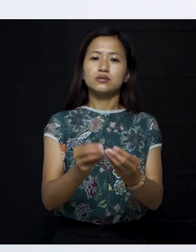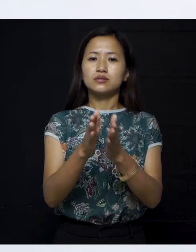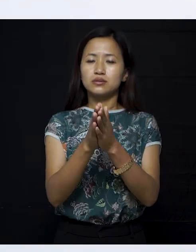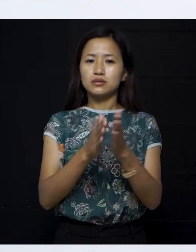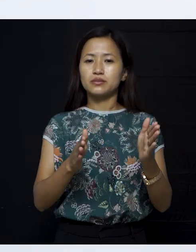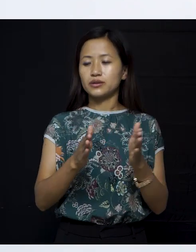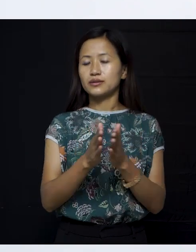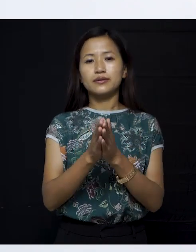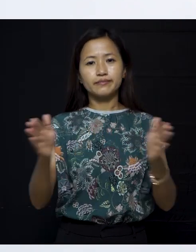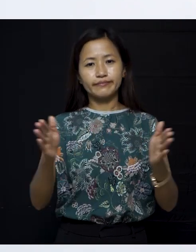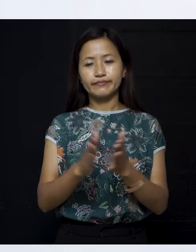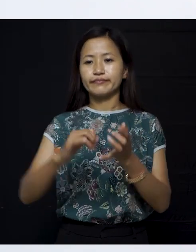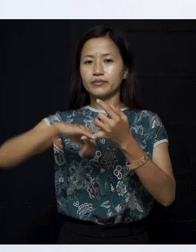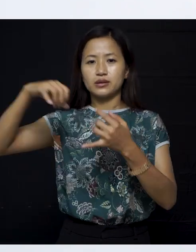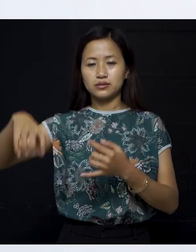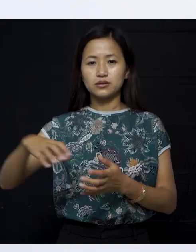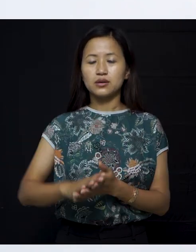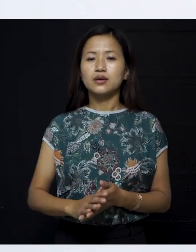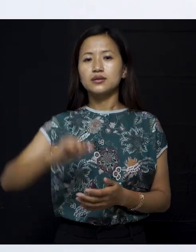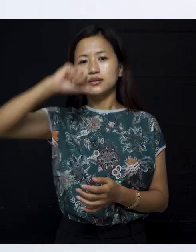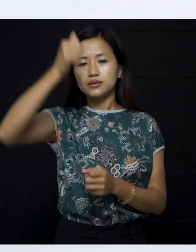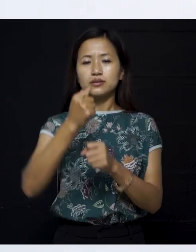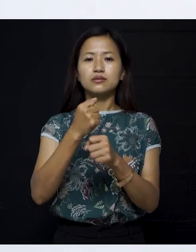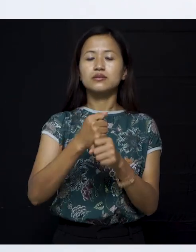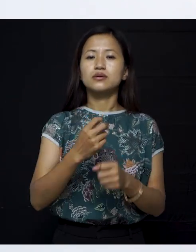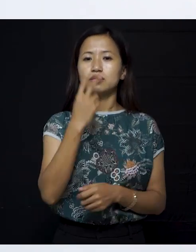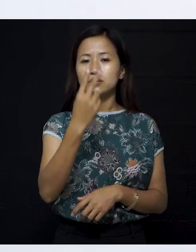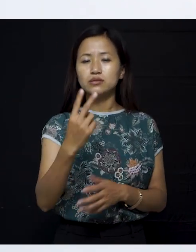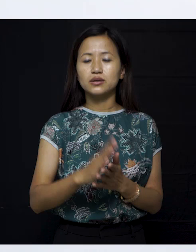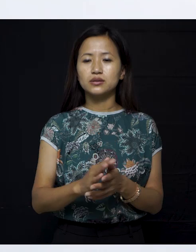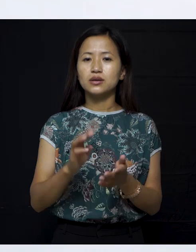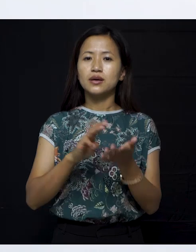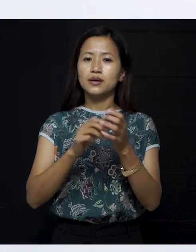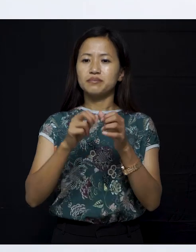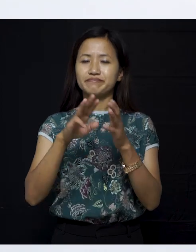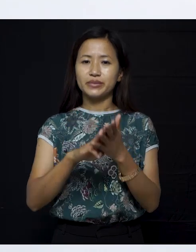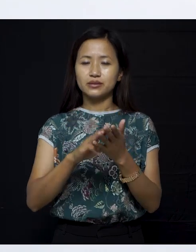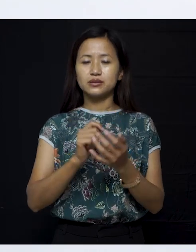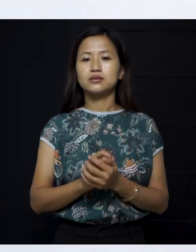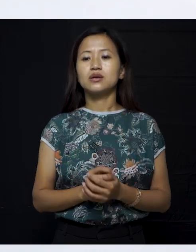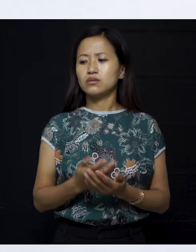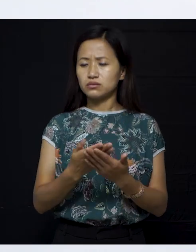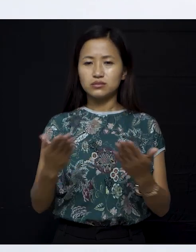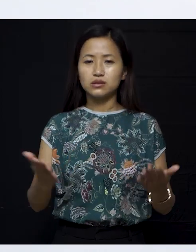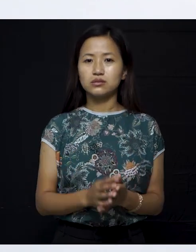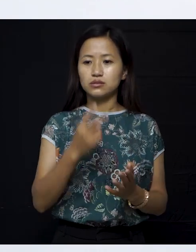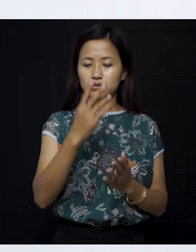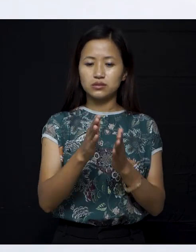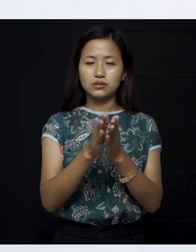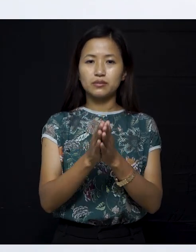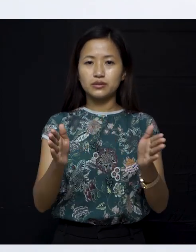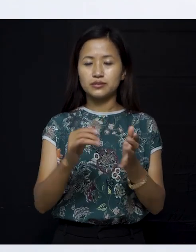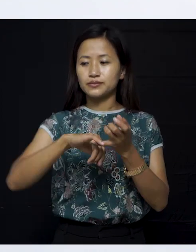separate states. So likewise, the Indian government, they looked at the matter, and then only all these separate states was